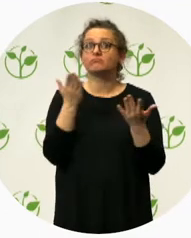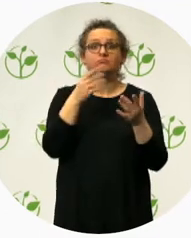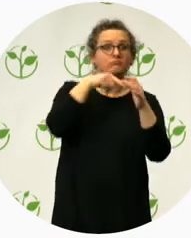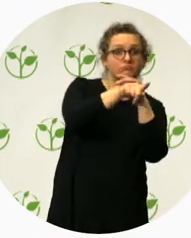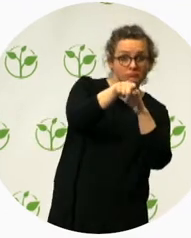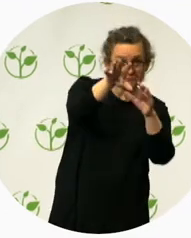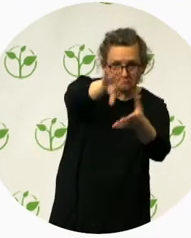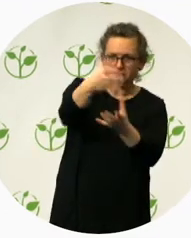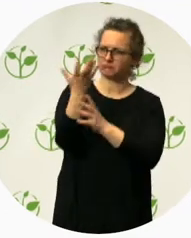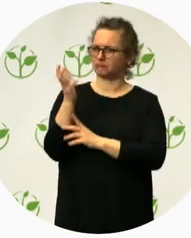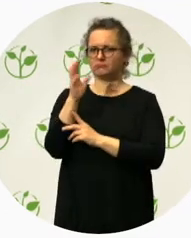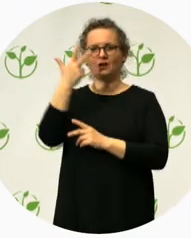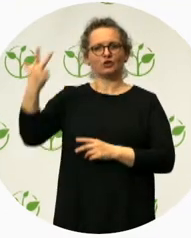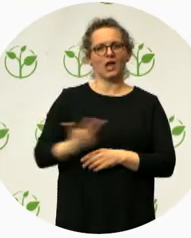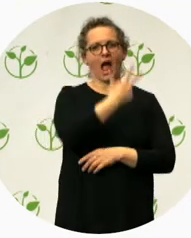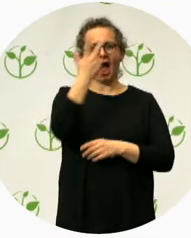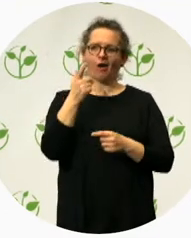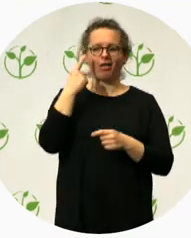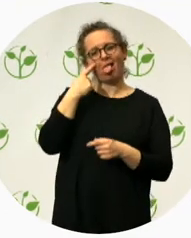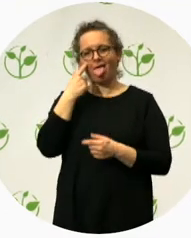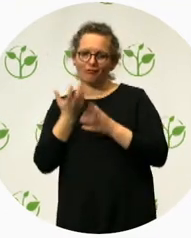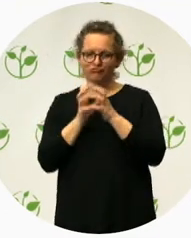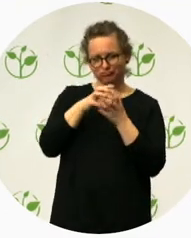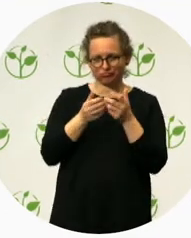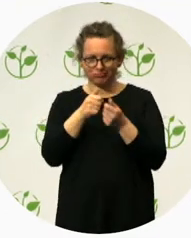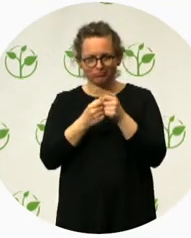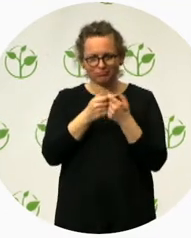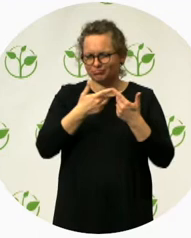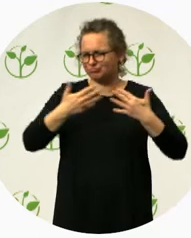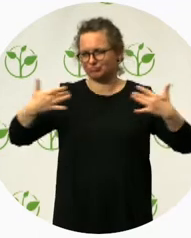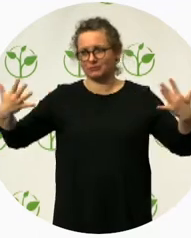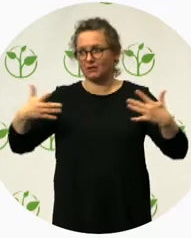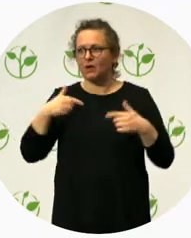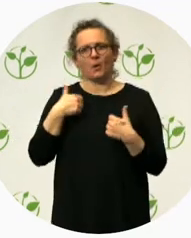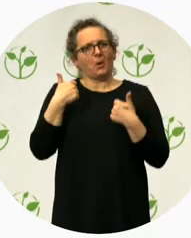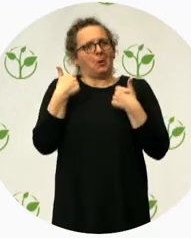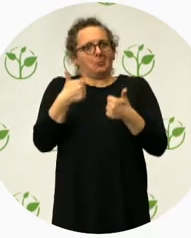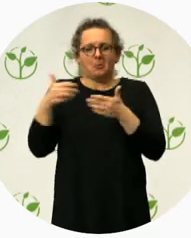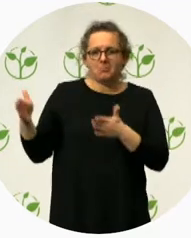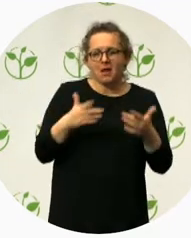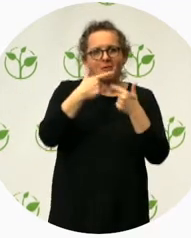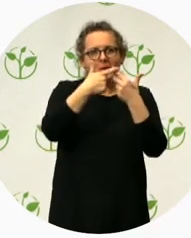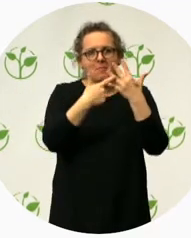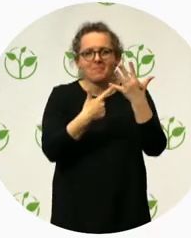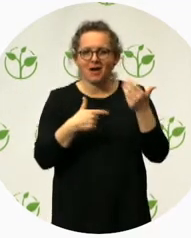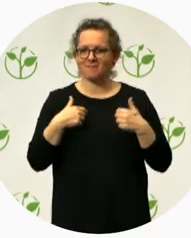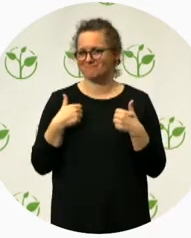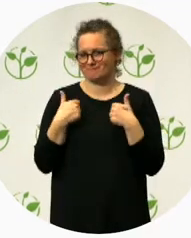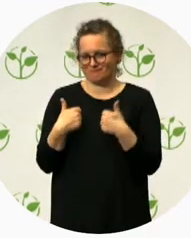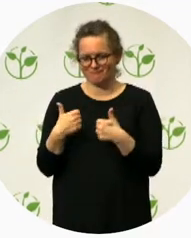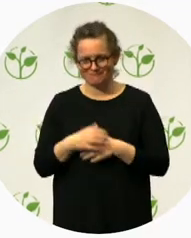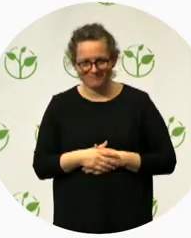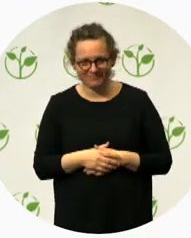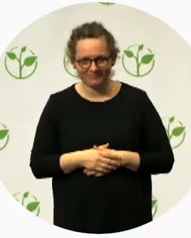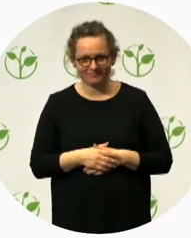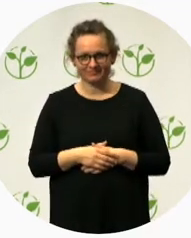whole team of Access Israel has done an amazing job, I promise you. Yeah, these guys are amazing. Now back to food again, just to let you know, remind you about your vouchers per